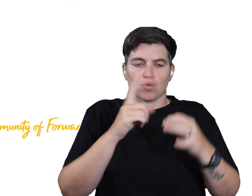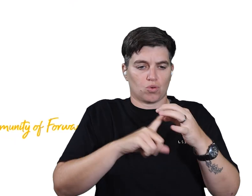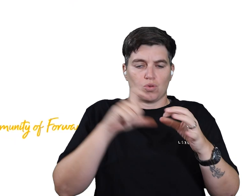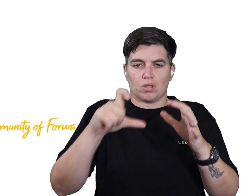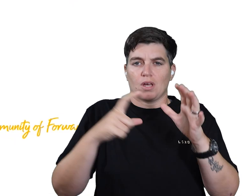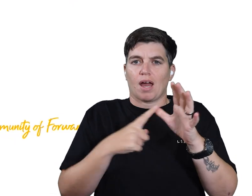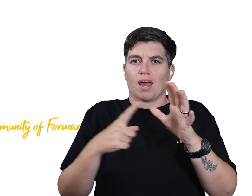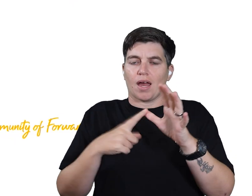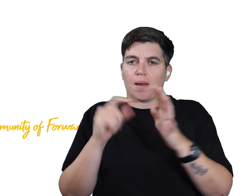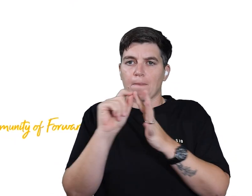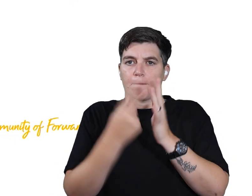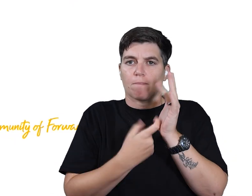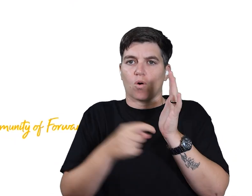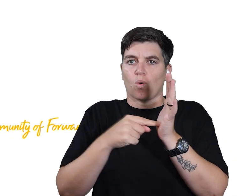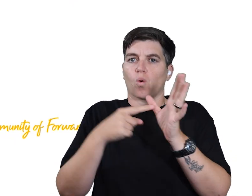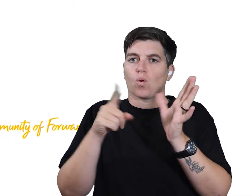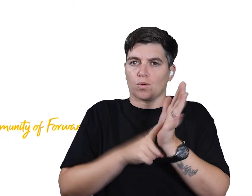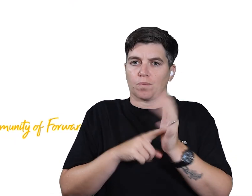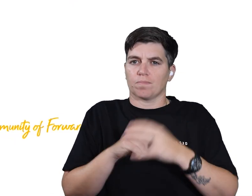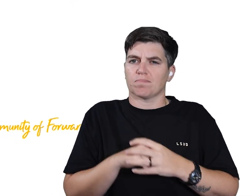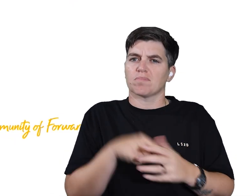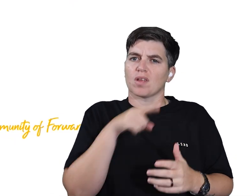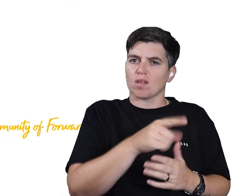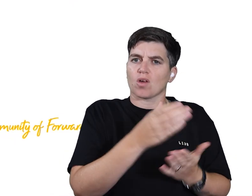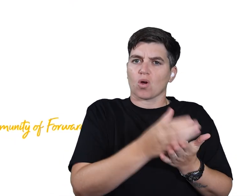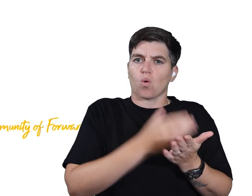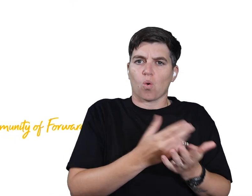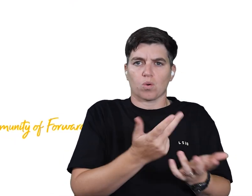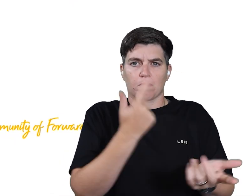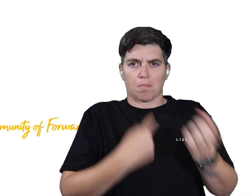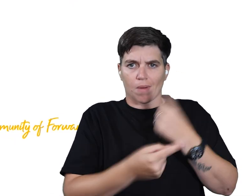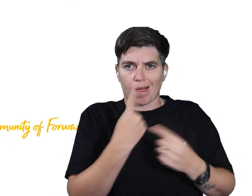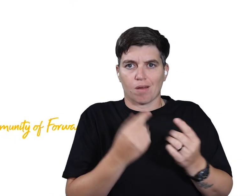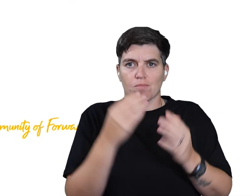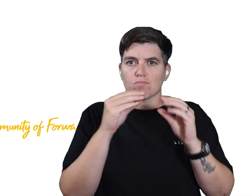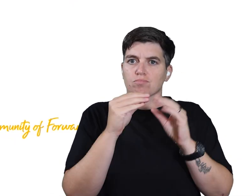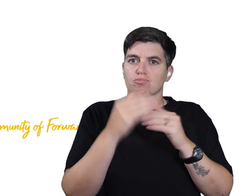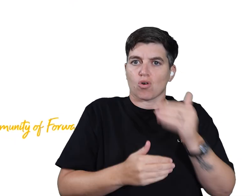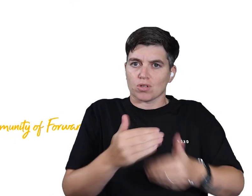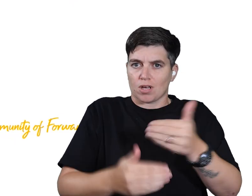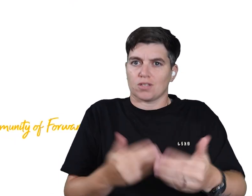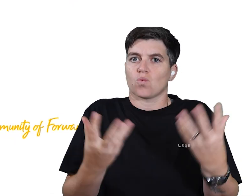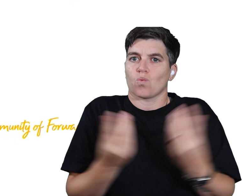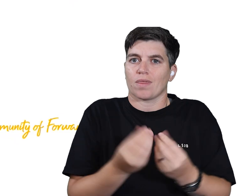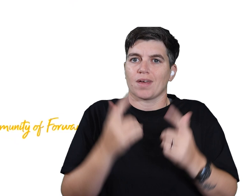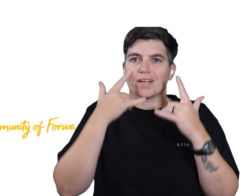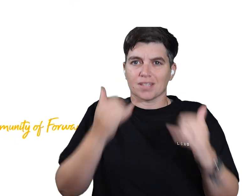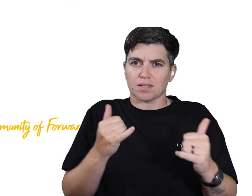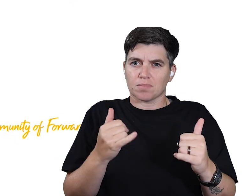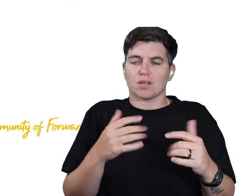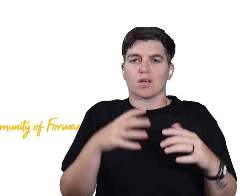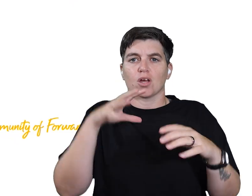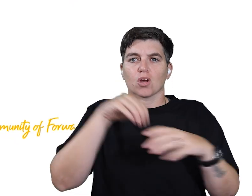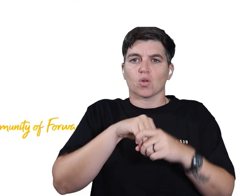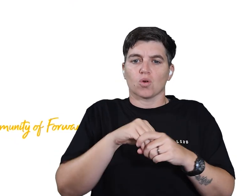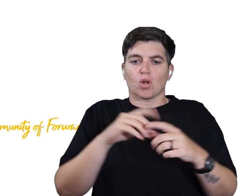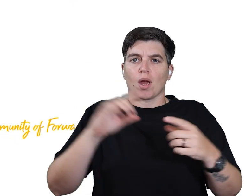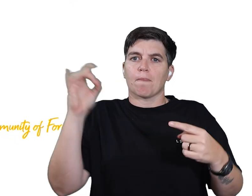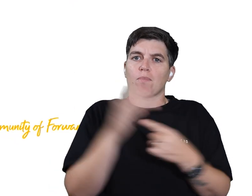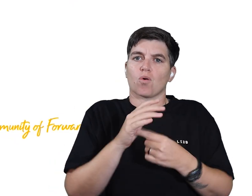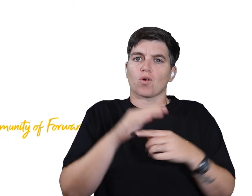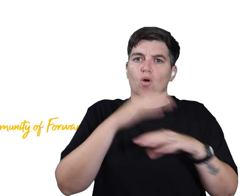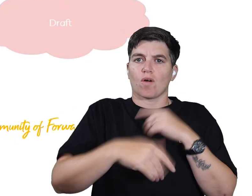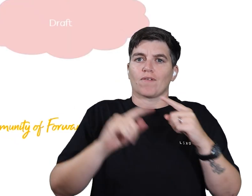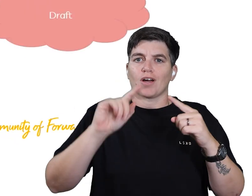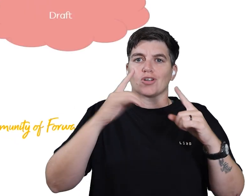the QCAA student portal. This course emphasises processes within assessments, including the importance